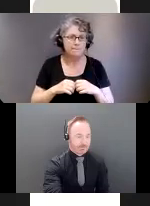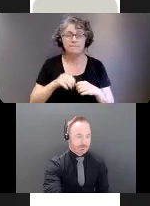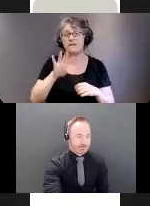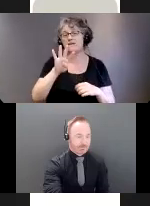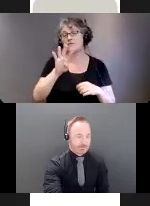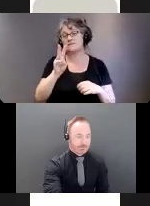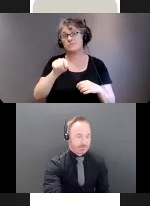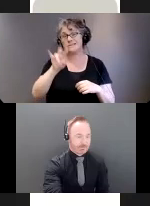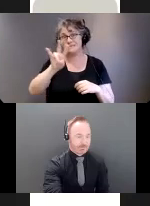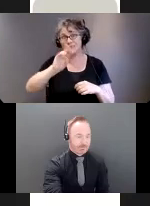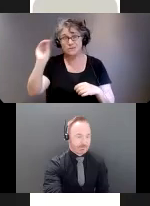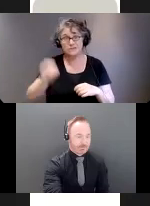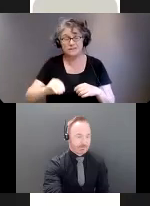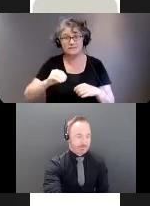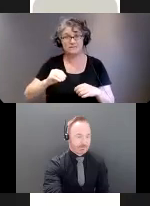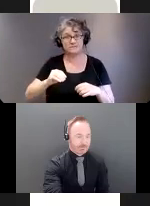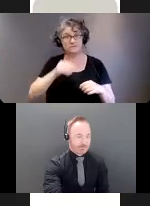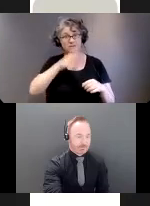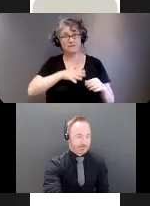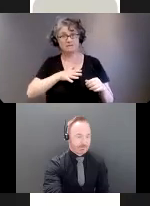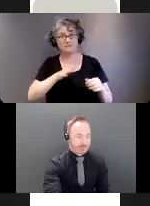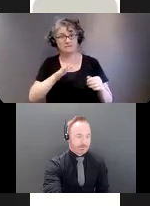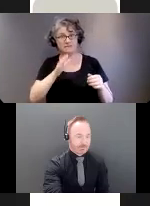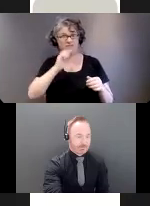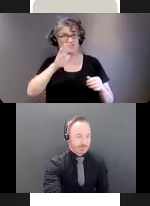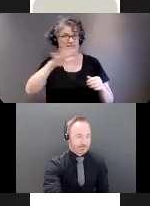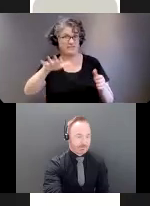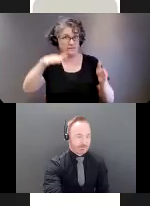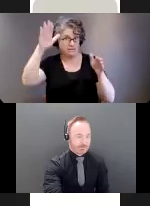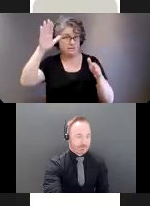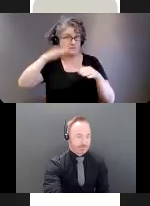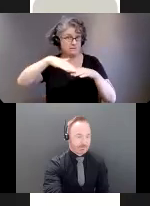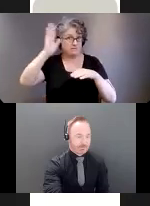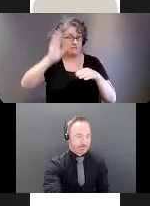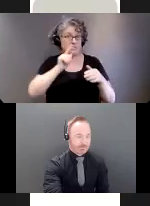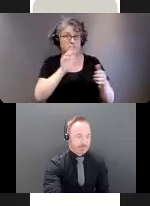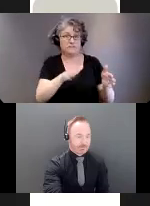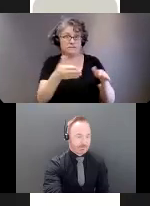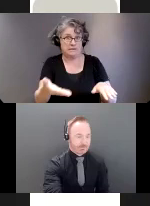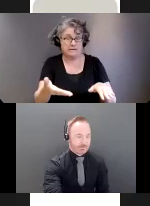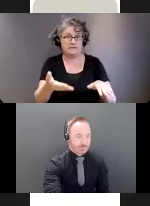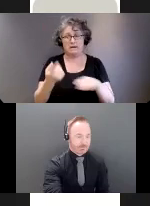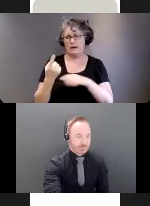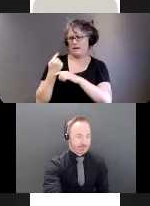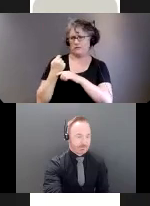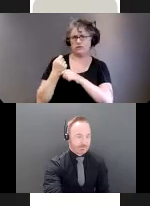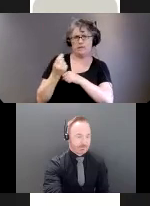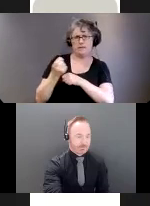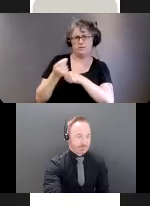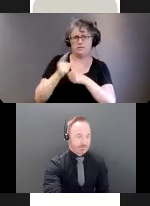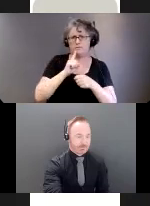46.7% of the femicide victims age 55 and older from last year's annual report, looking